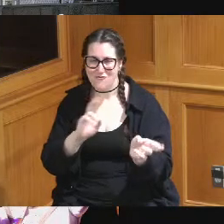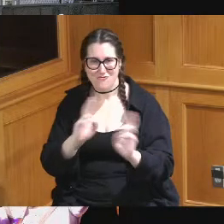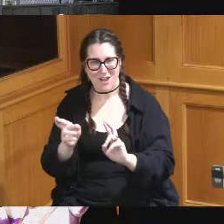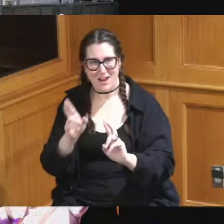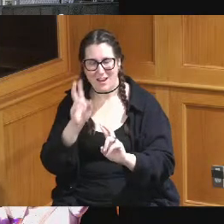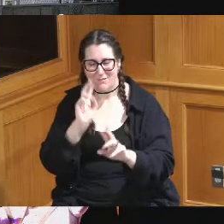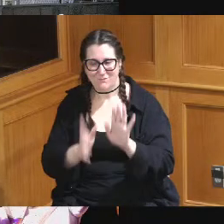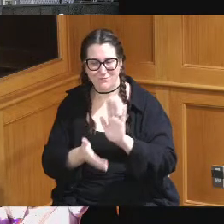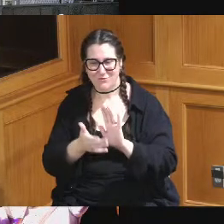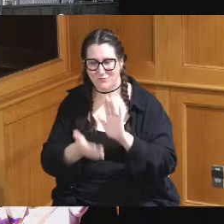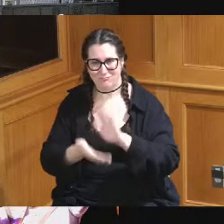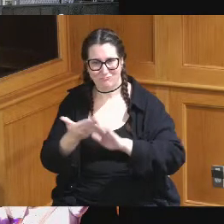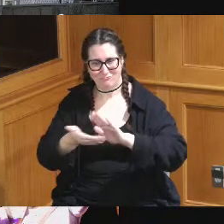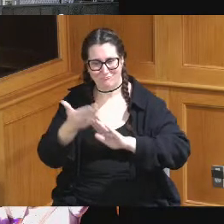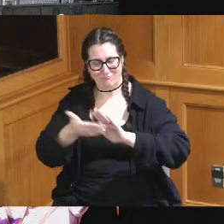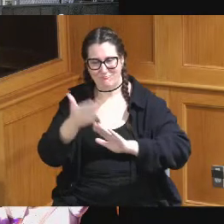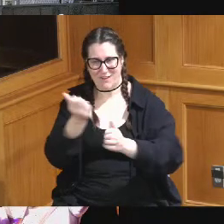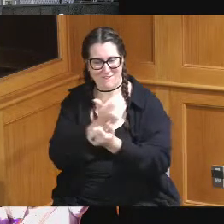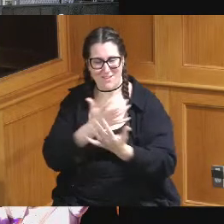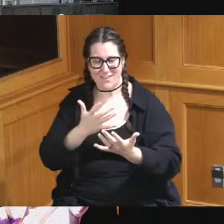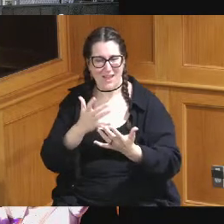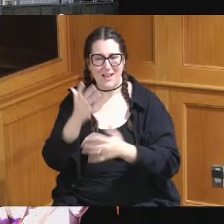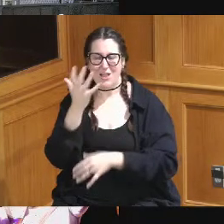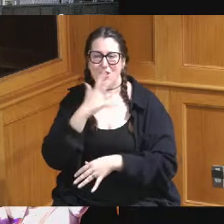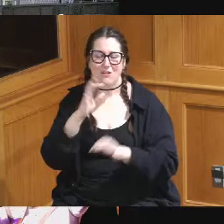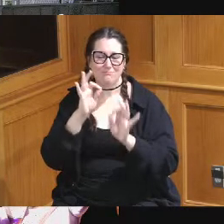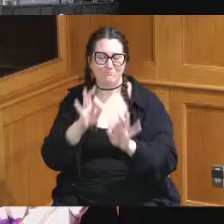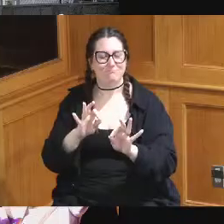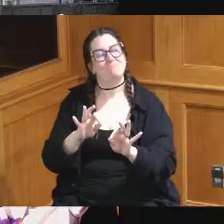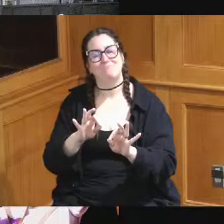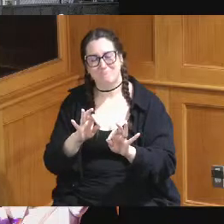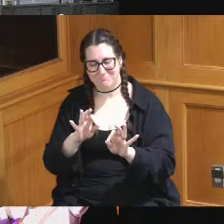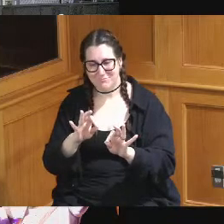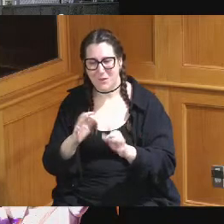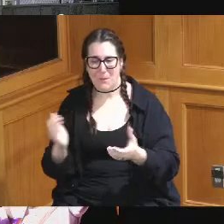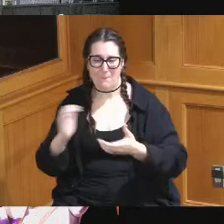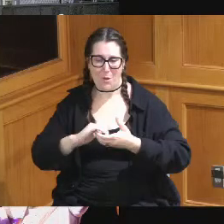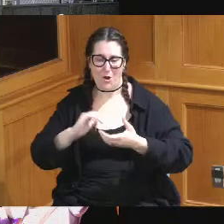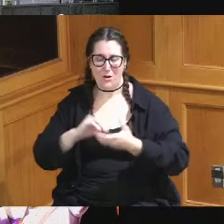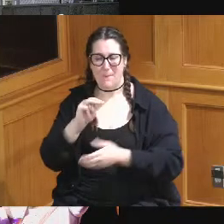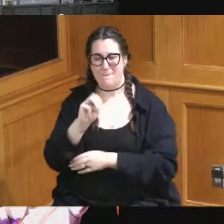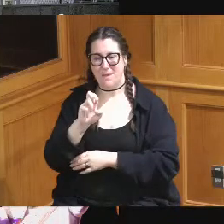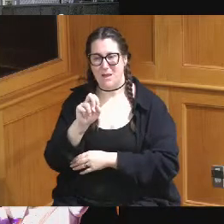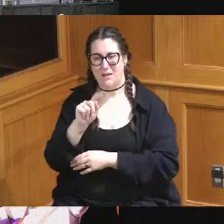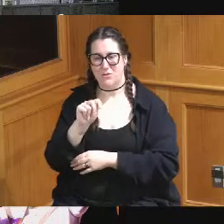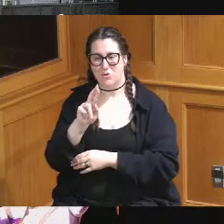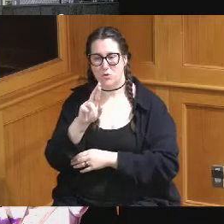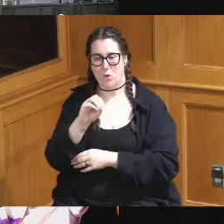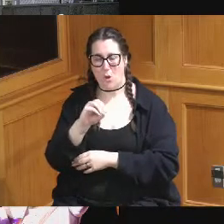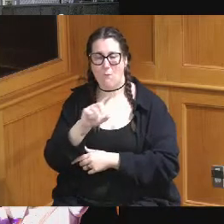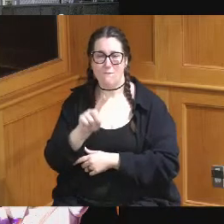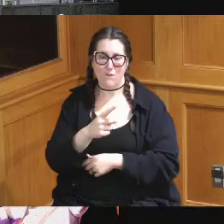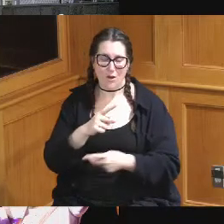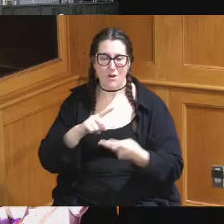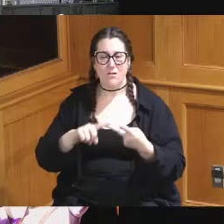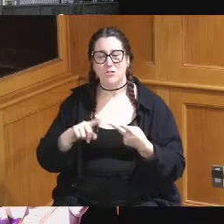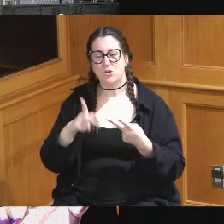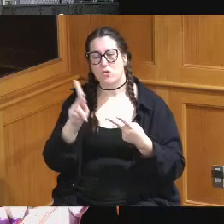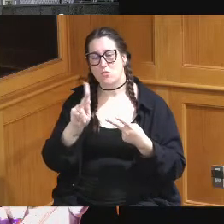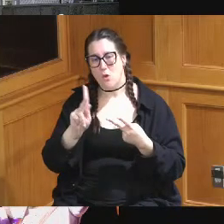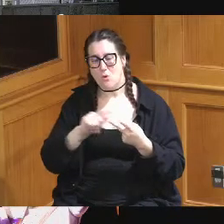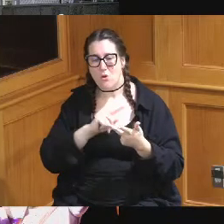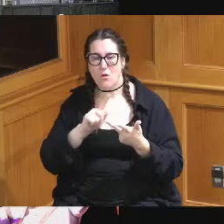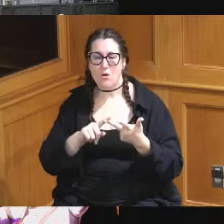go. And want to thank our partners, Metro, First Financial, Kroger's, Greater Cincinnati